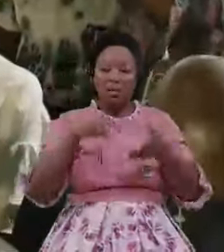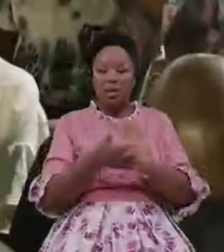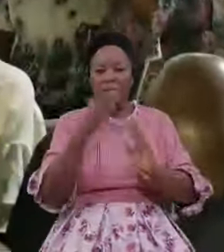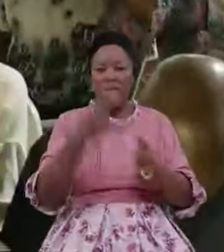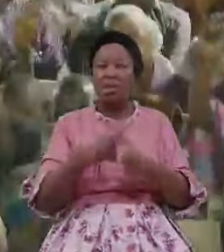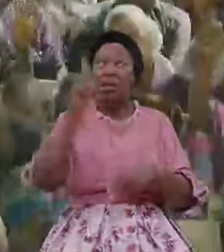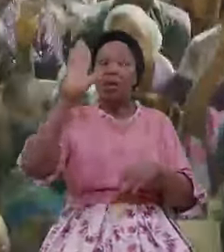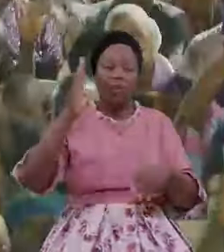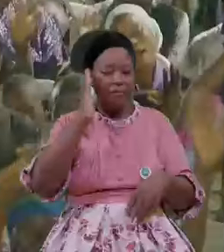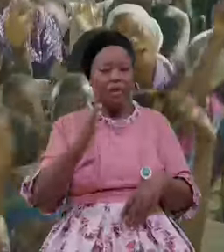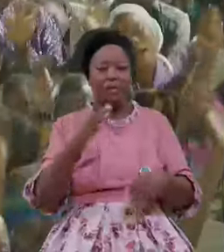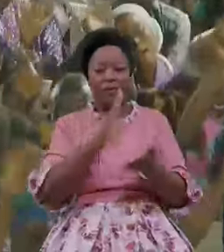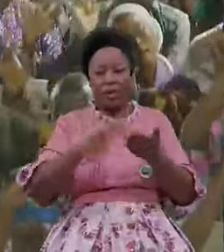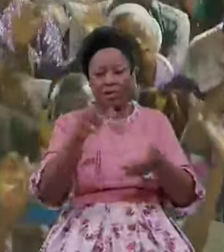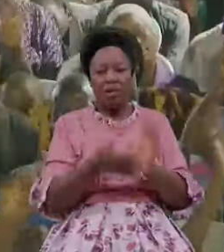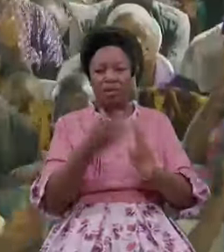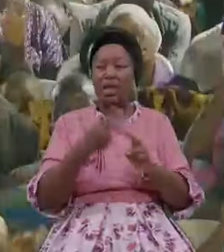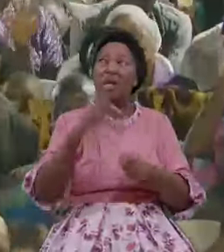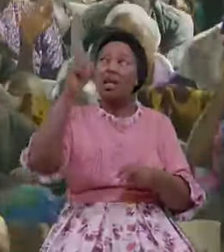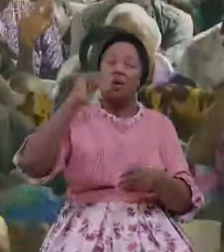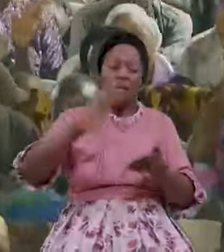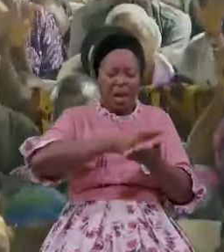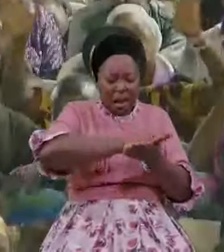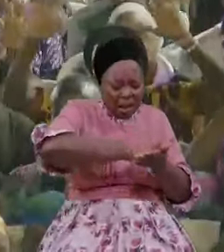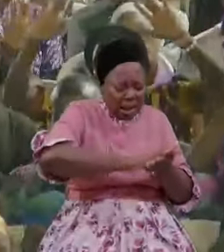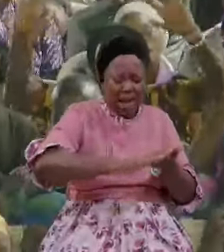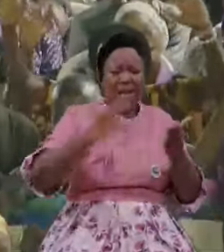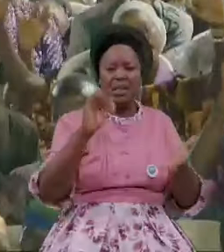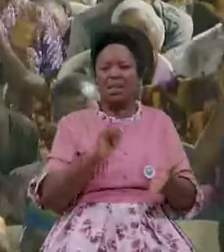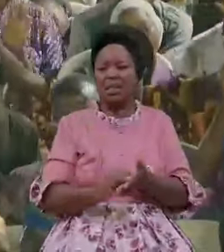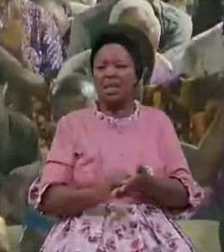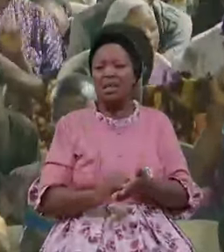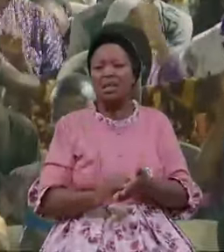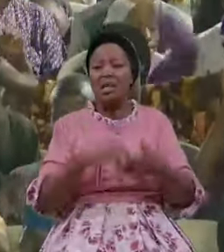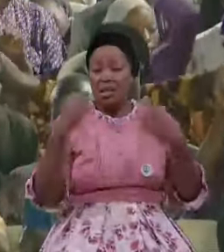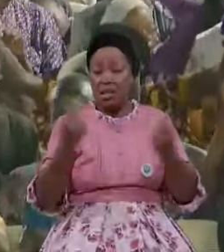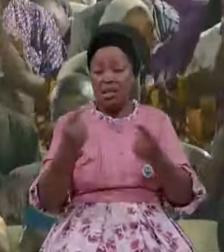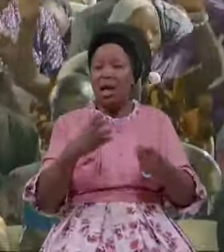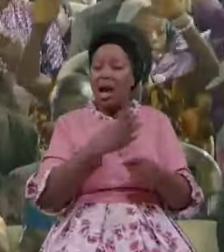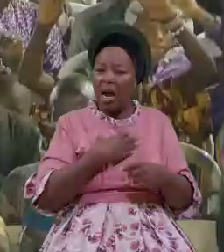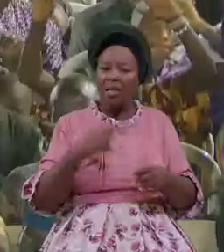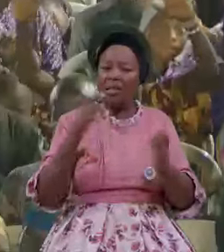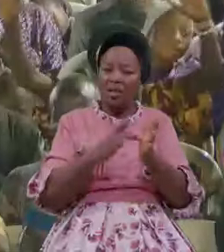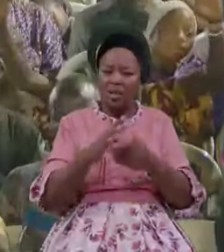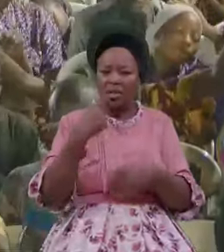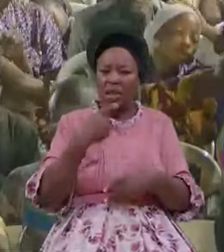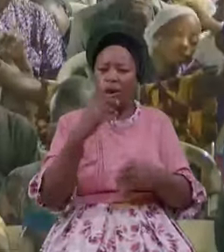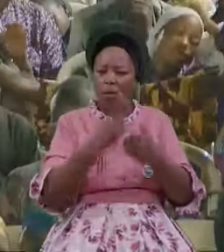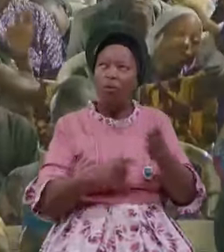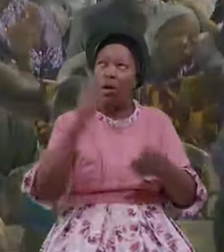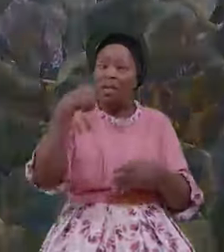you. He will erase the past. And Jesus said what he said at the beginning.